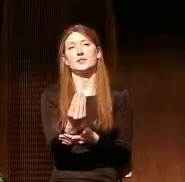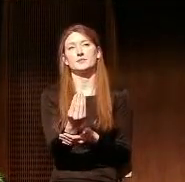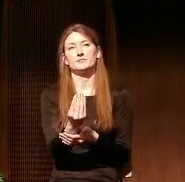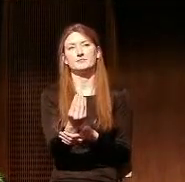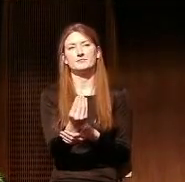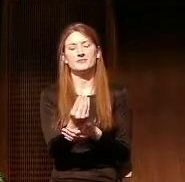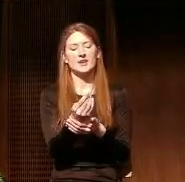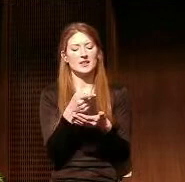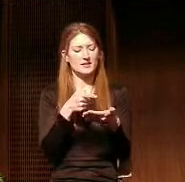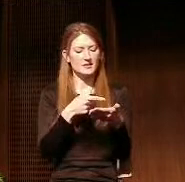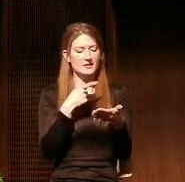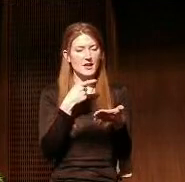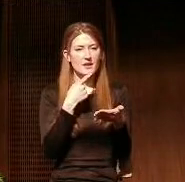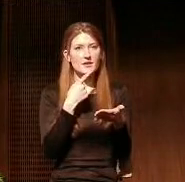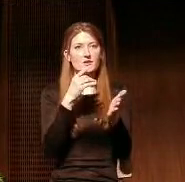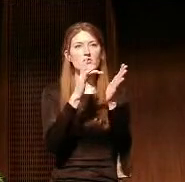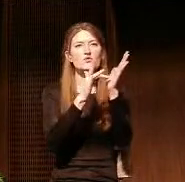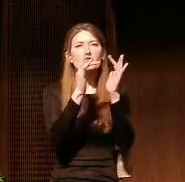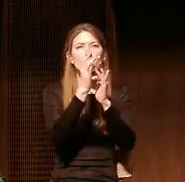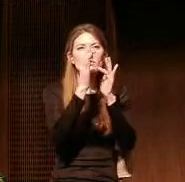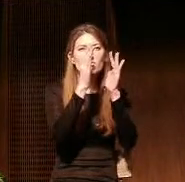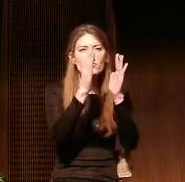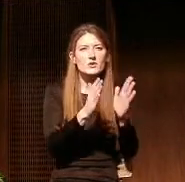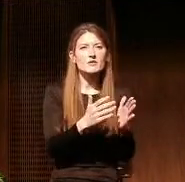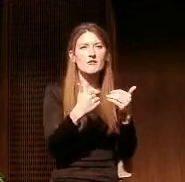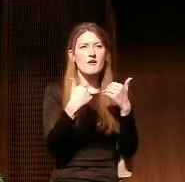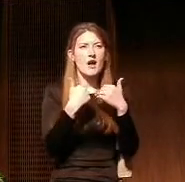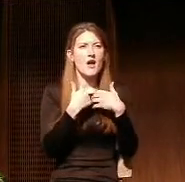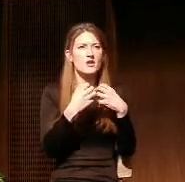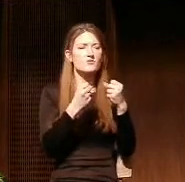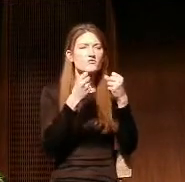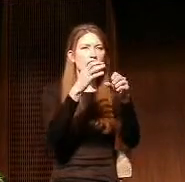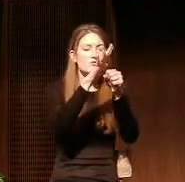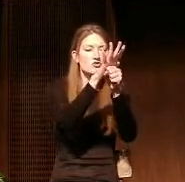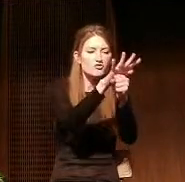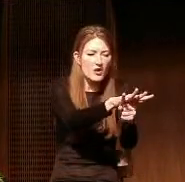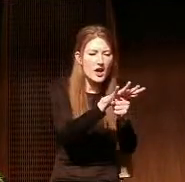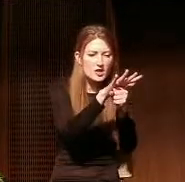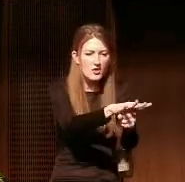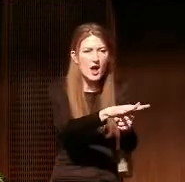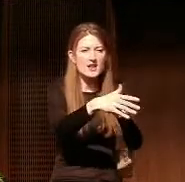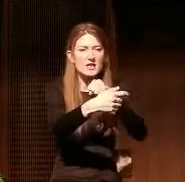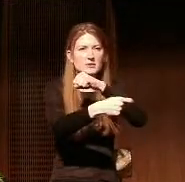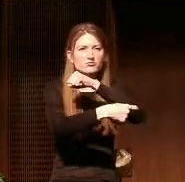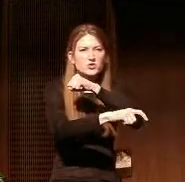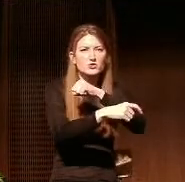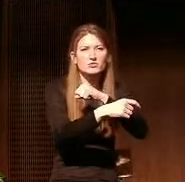the Christians were under great persecution, stress, pressure,